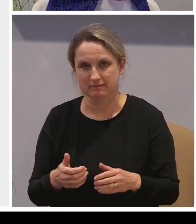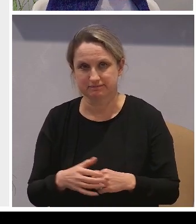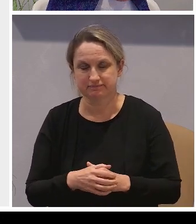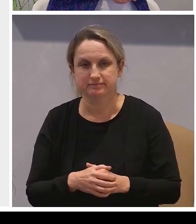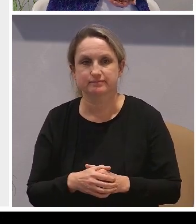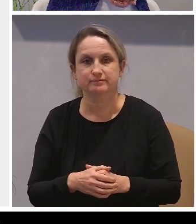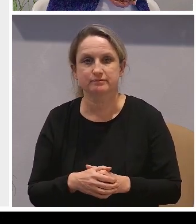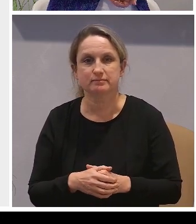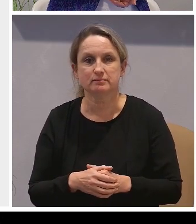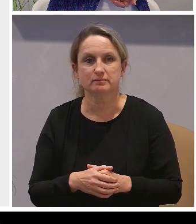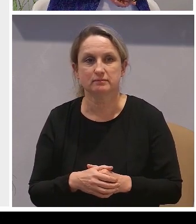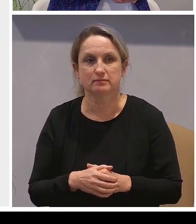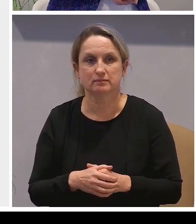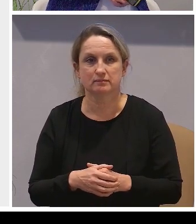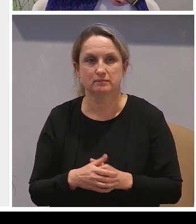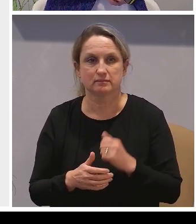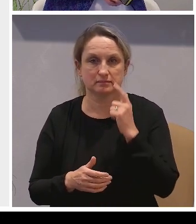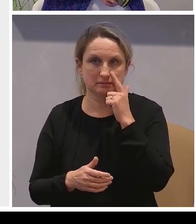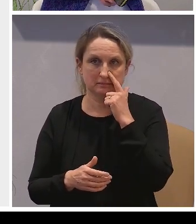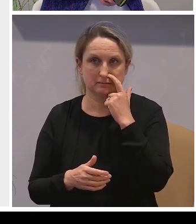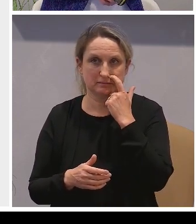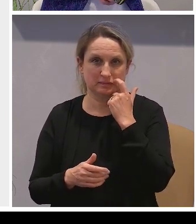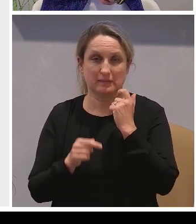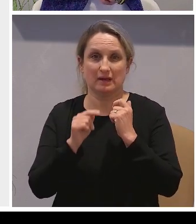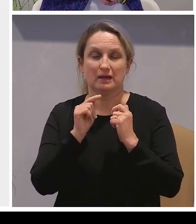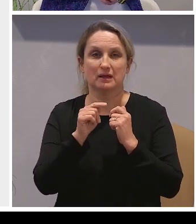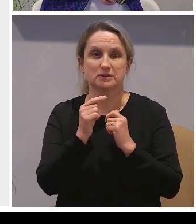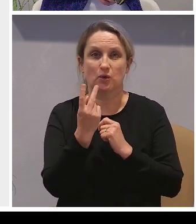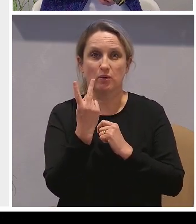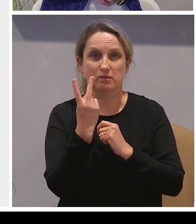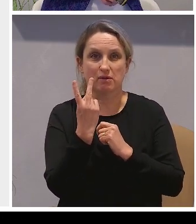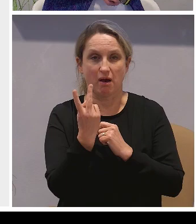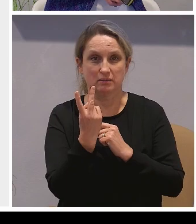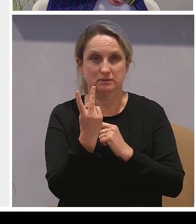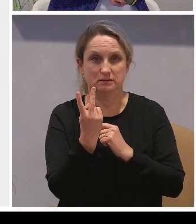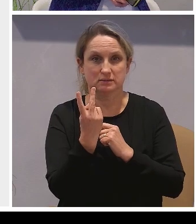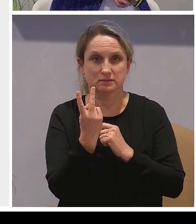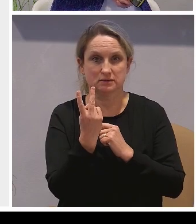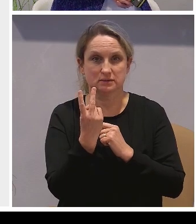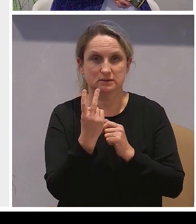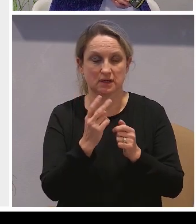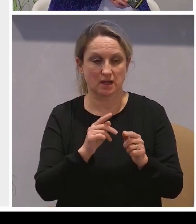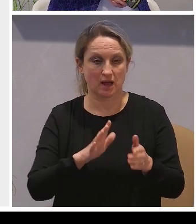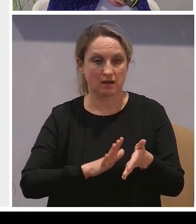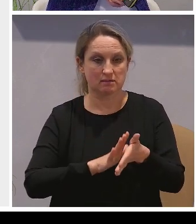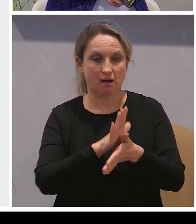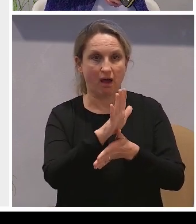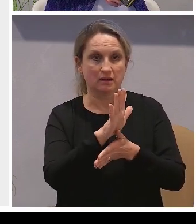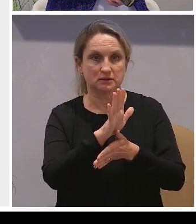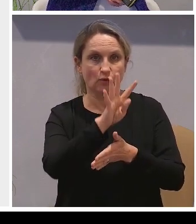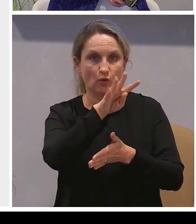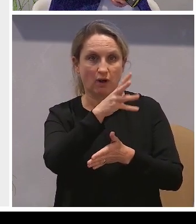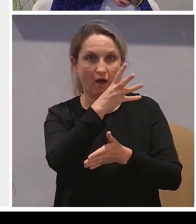third option is an automatic injecting device. And here you can see